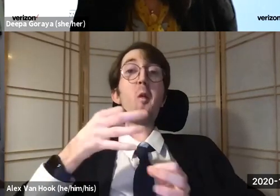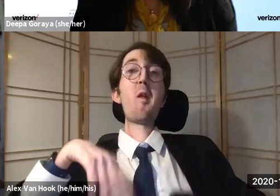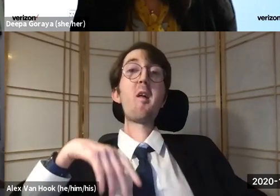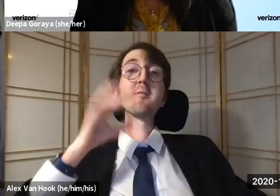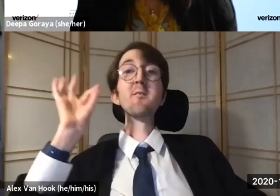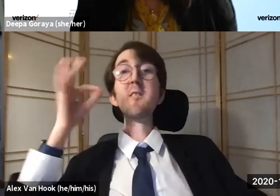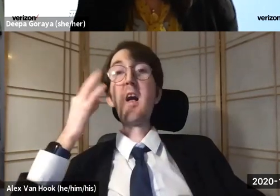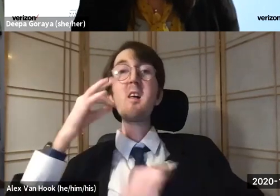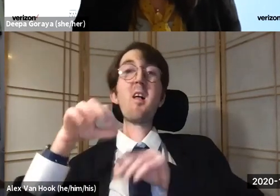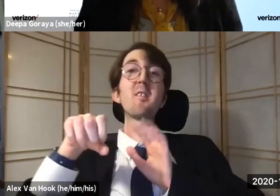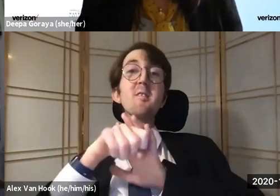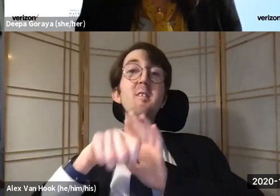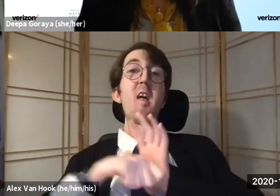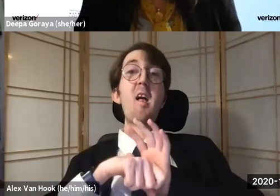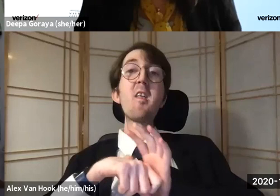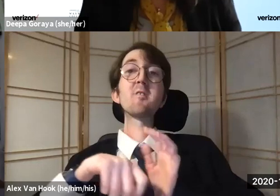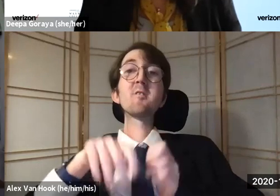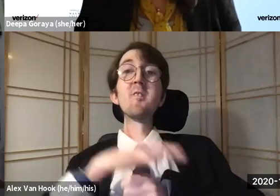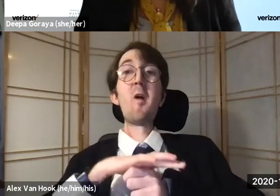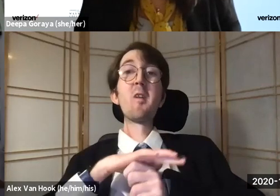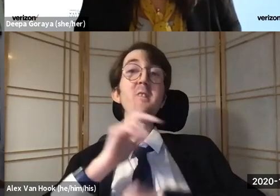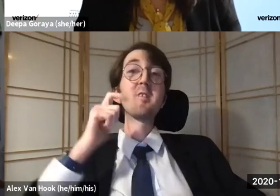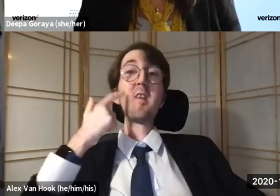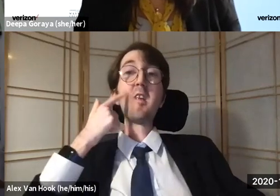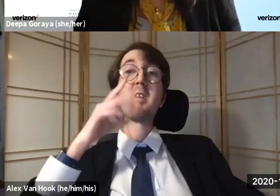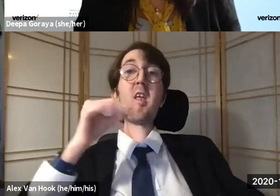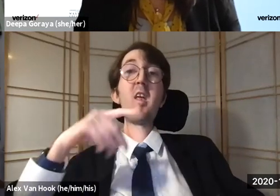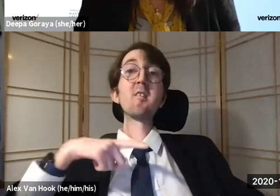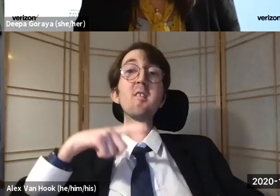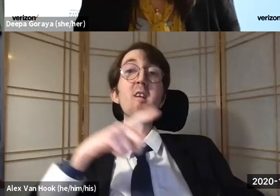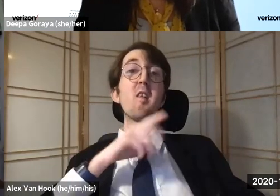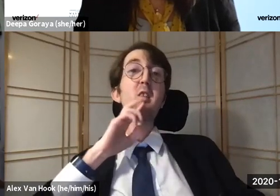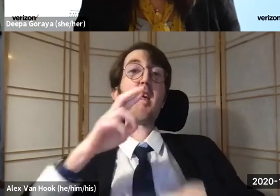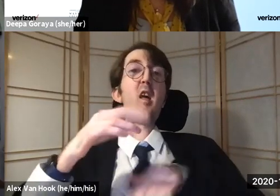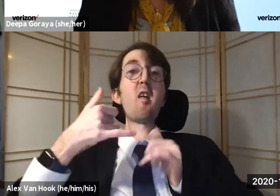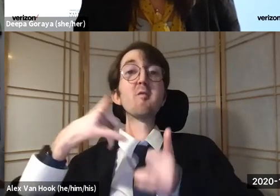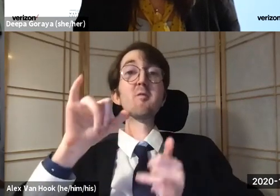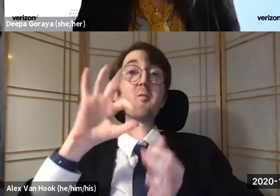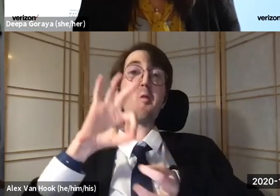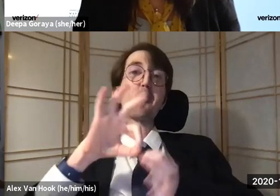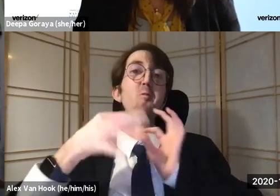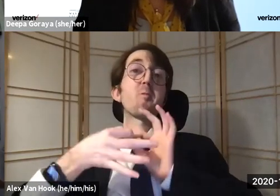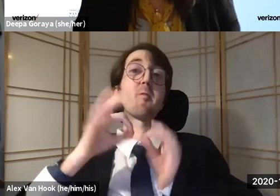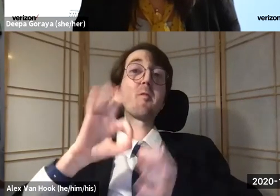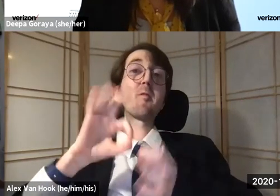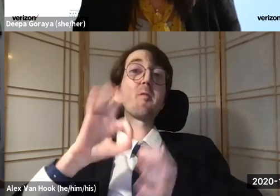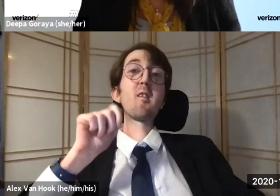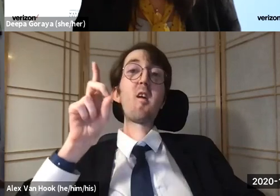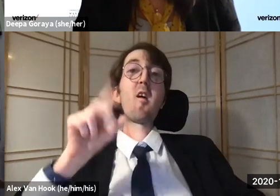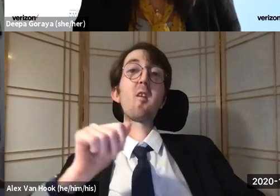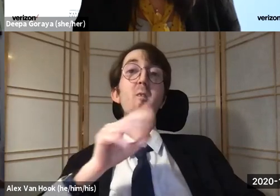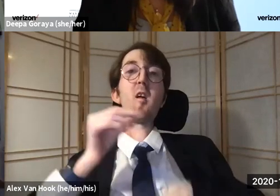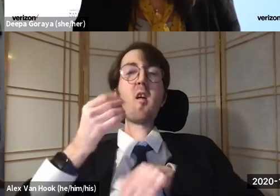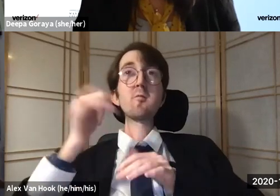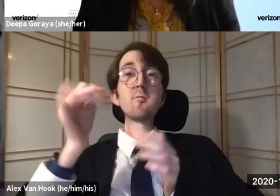States lowers courts, federal, state, and local governments, and legislators are still